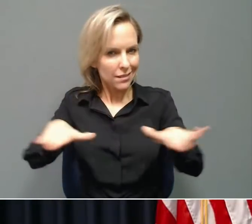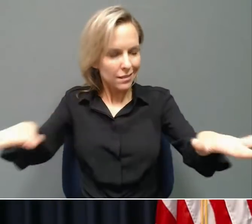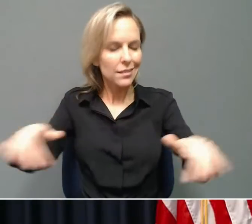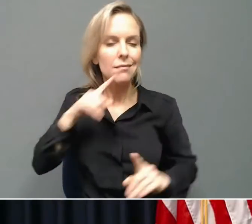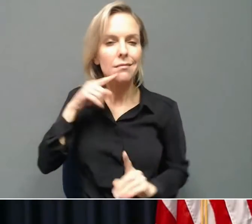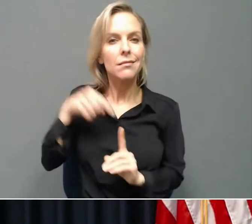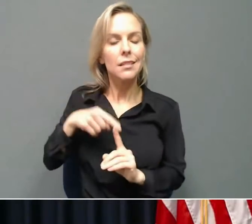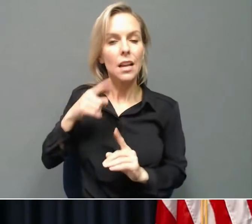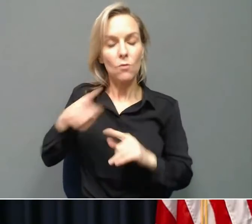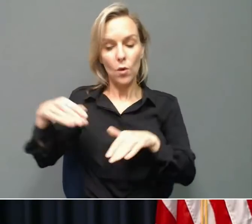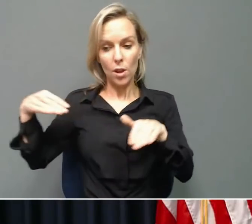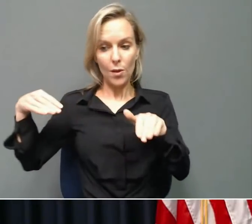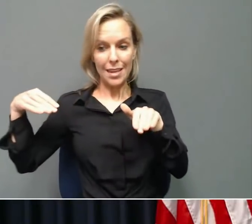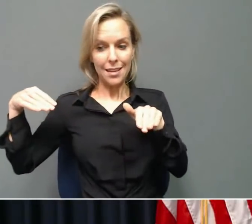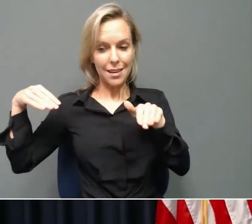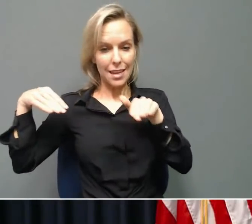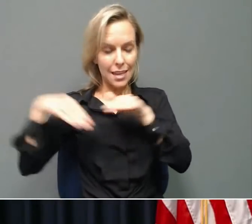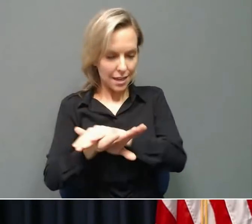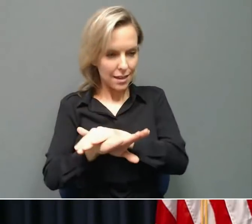entry to safeguard the